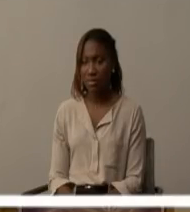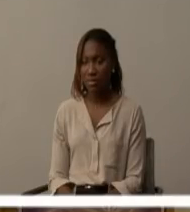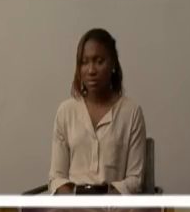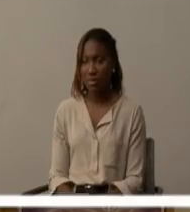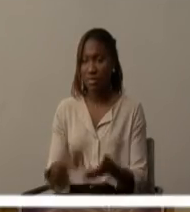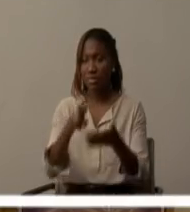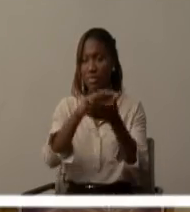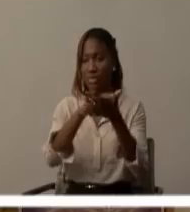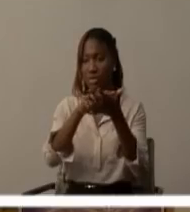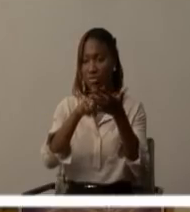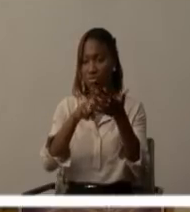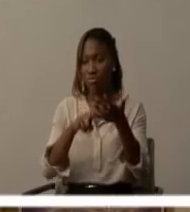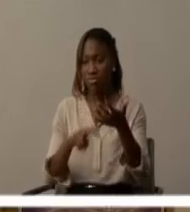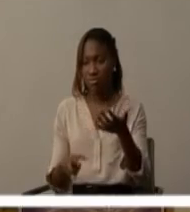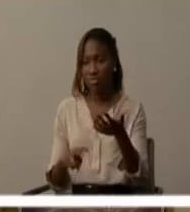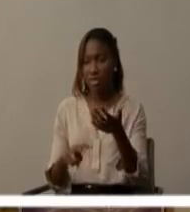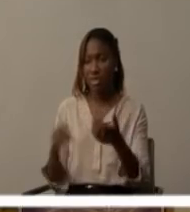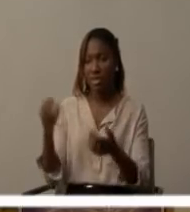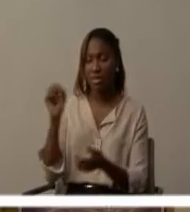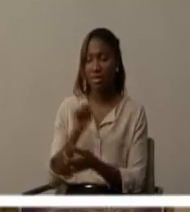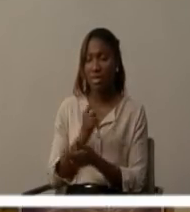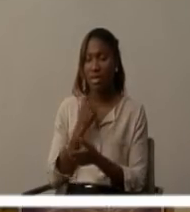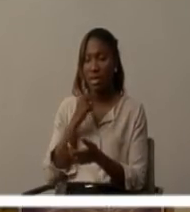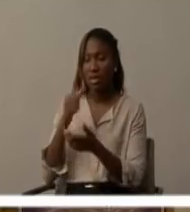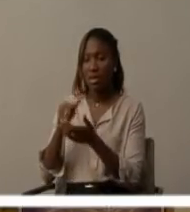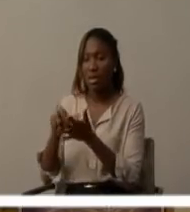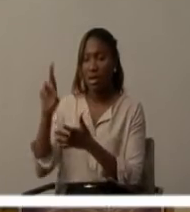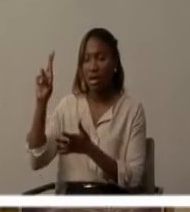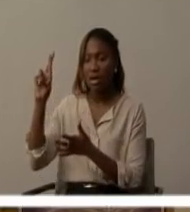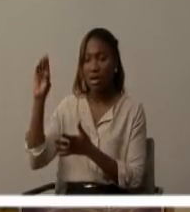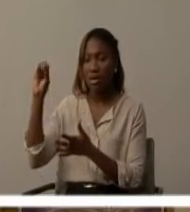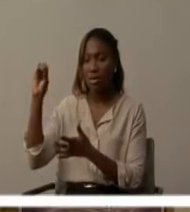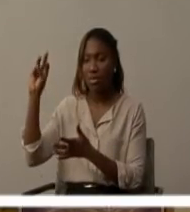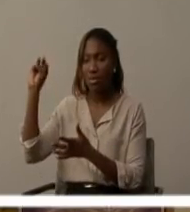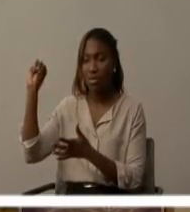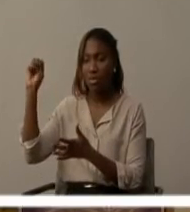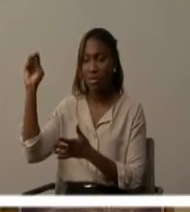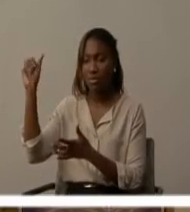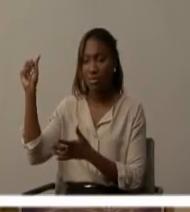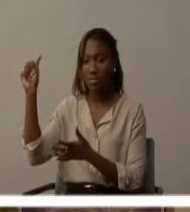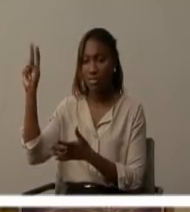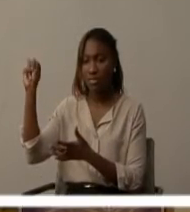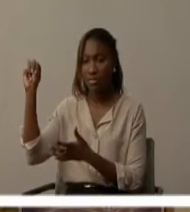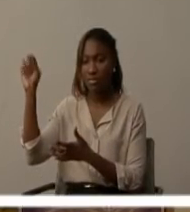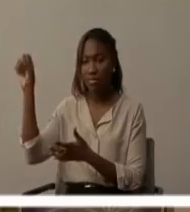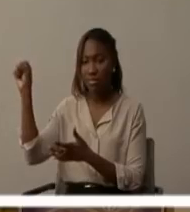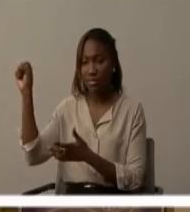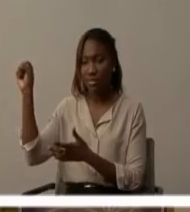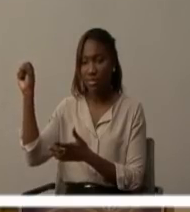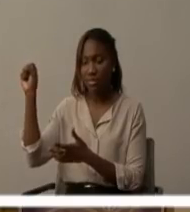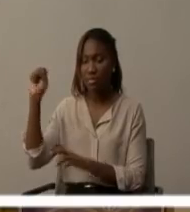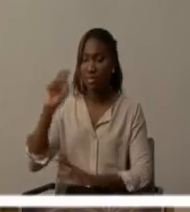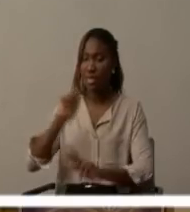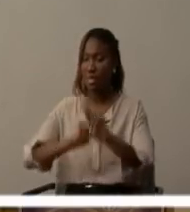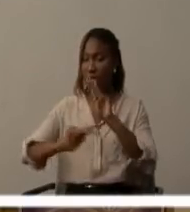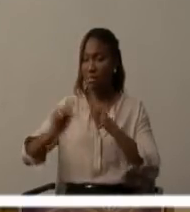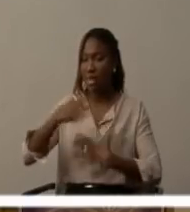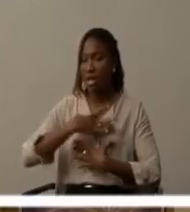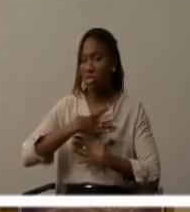A reading from the letter of St. Paul to the Romans. People who are interested only